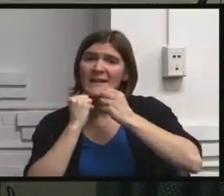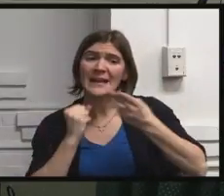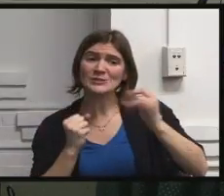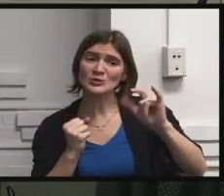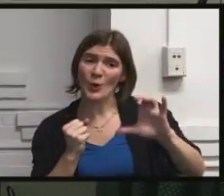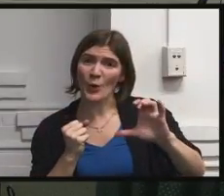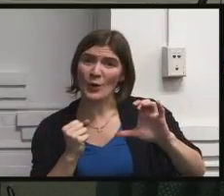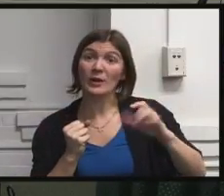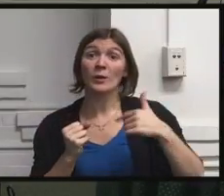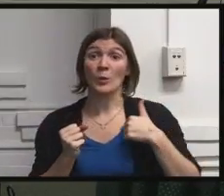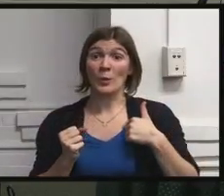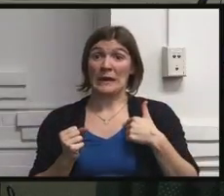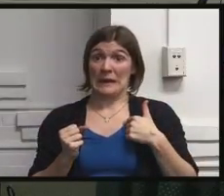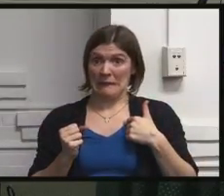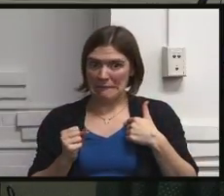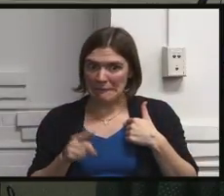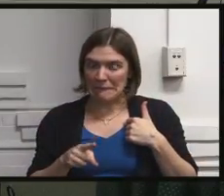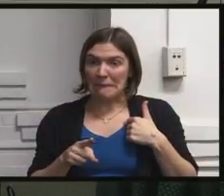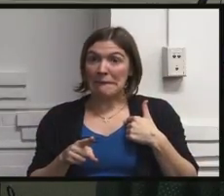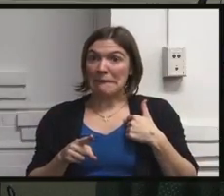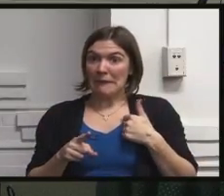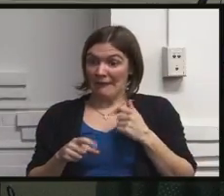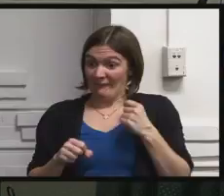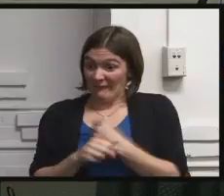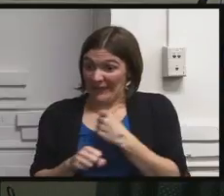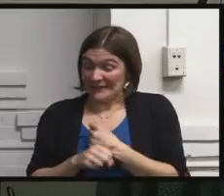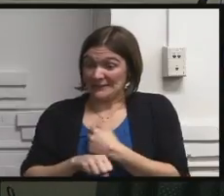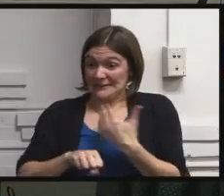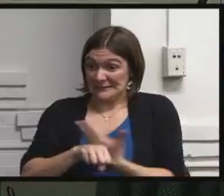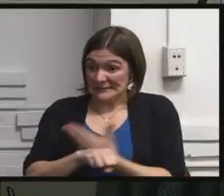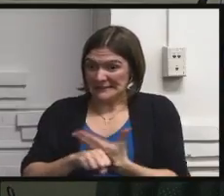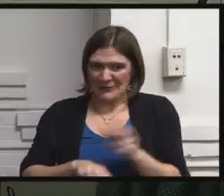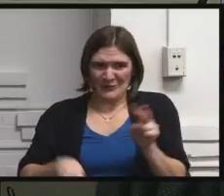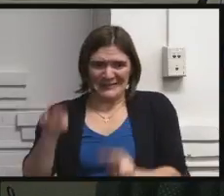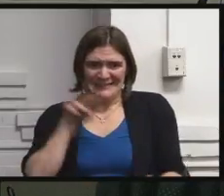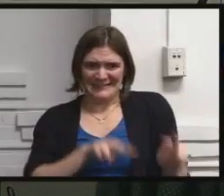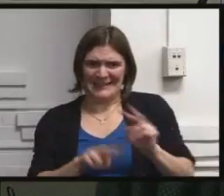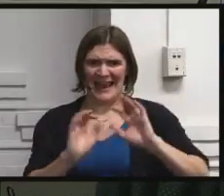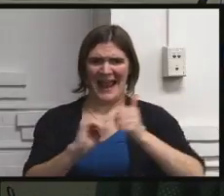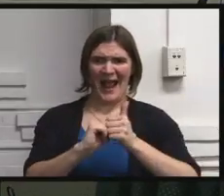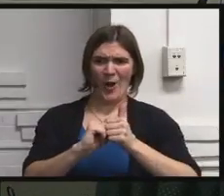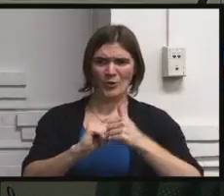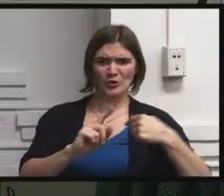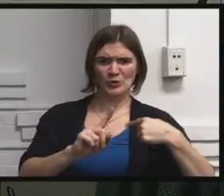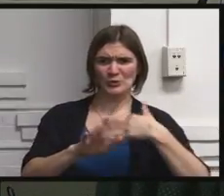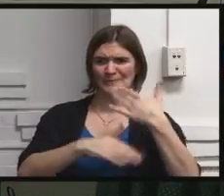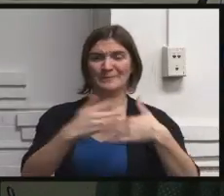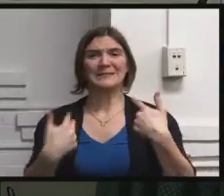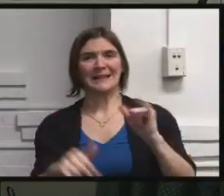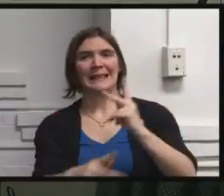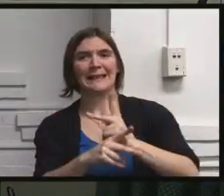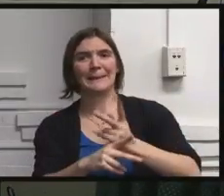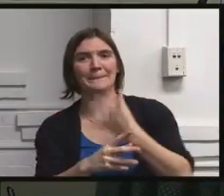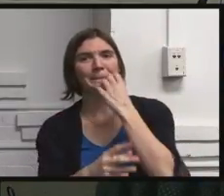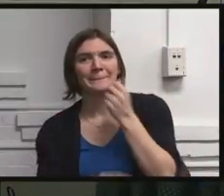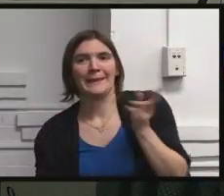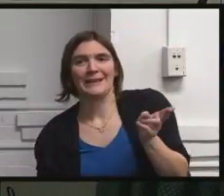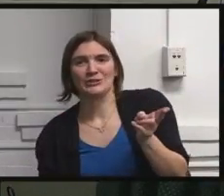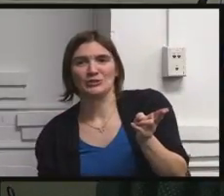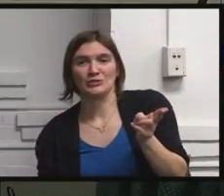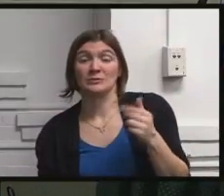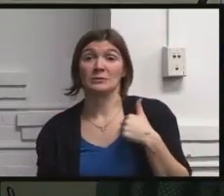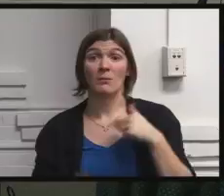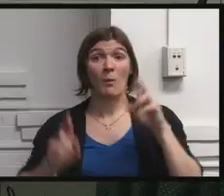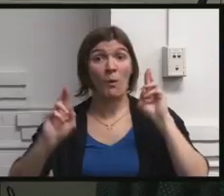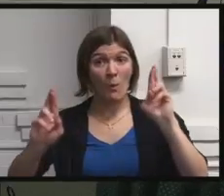when we mitigate, when we take out a historic asset, is oftentimes we look for different ways to mitigate. In this case, we are planning or